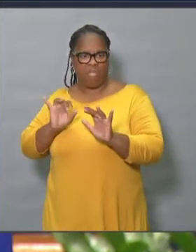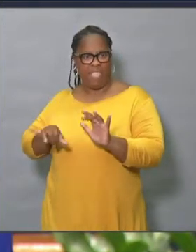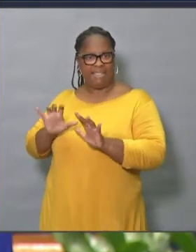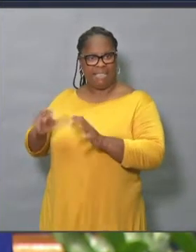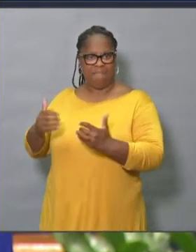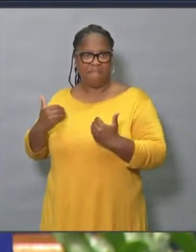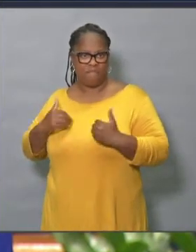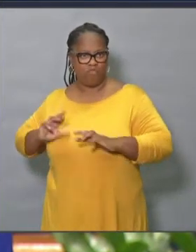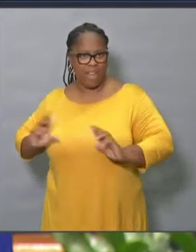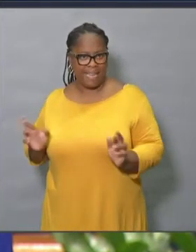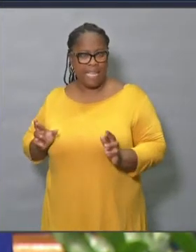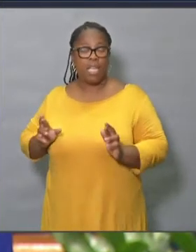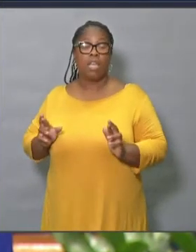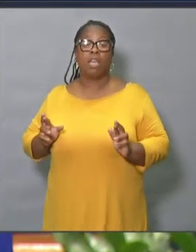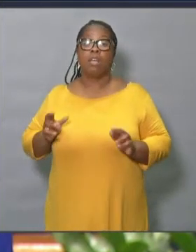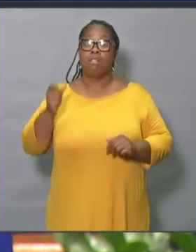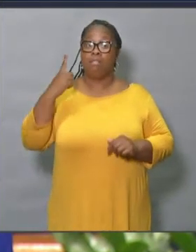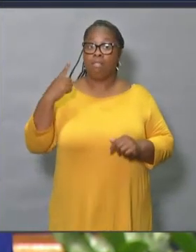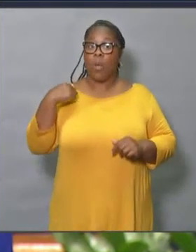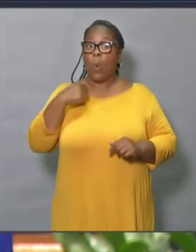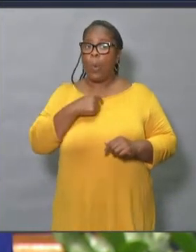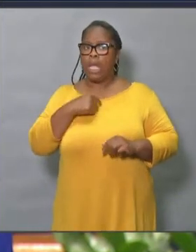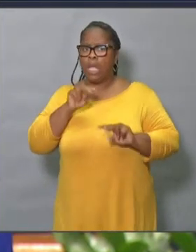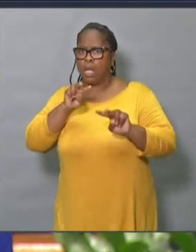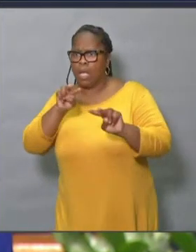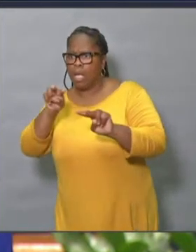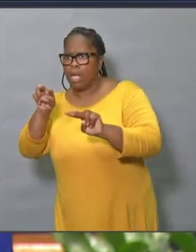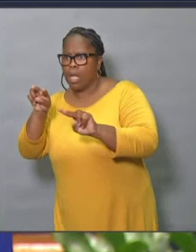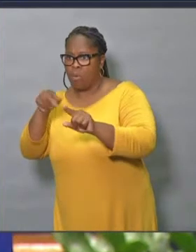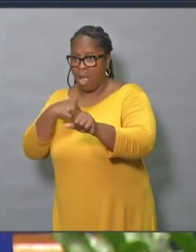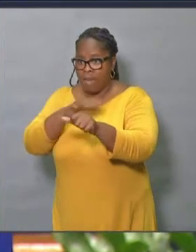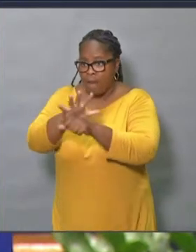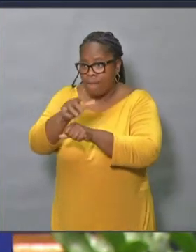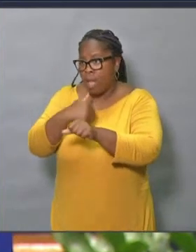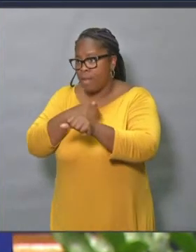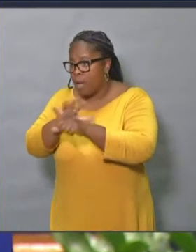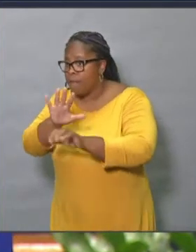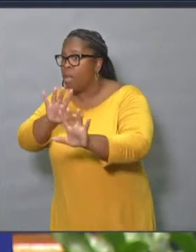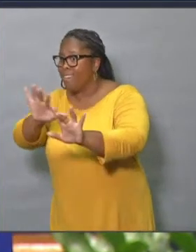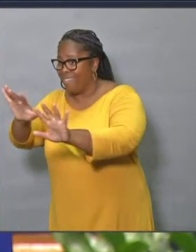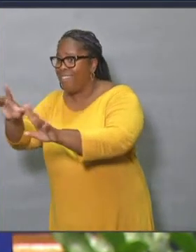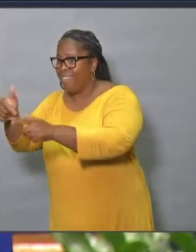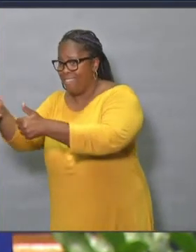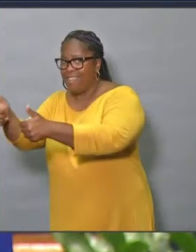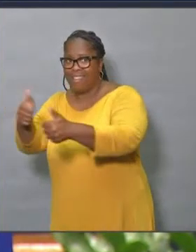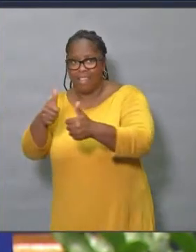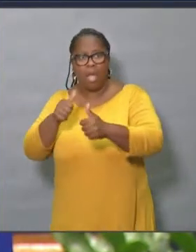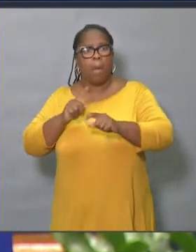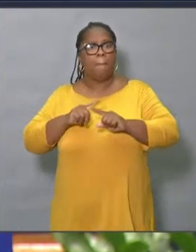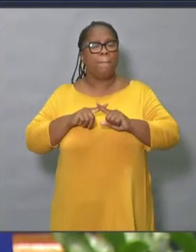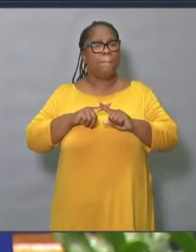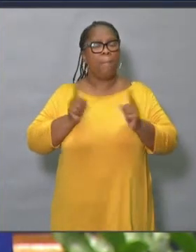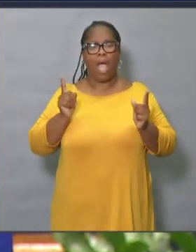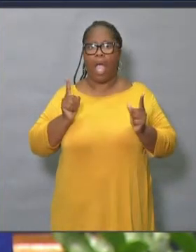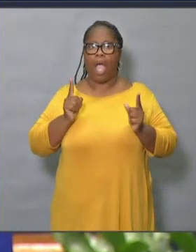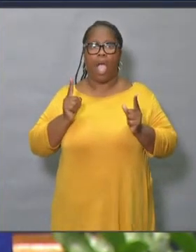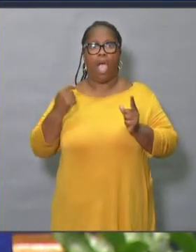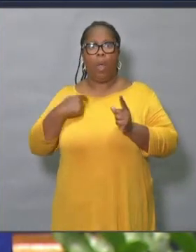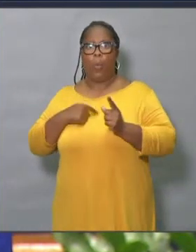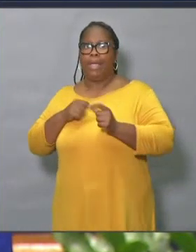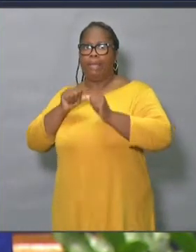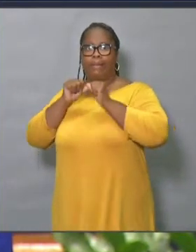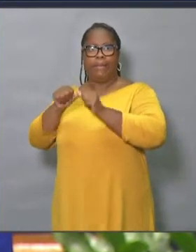that, we make sure that nobody runs out of PPE, but in terms of being able to keep in